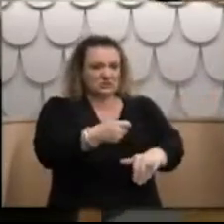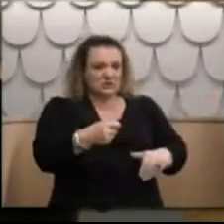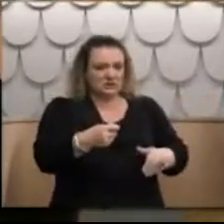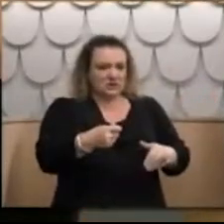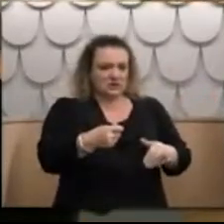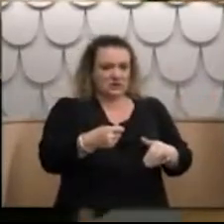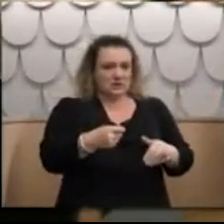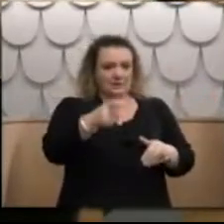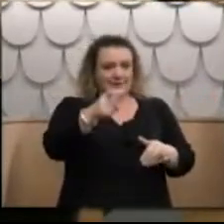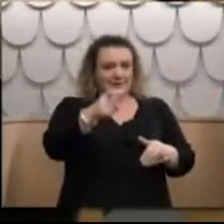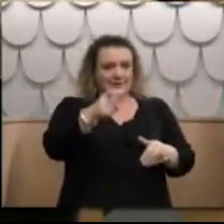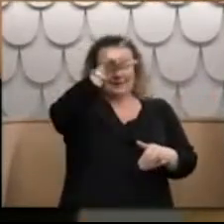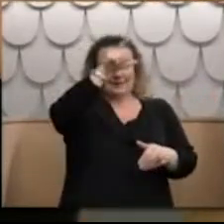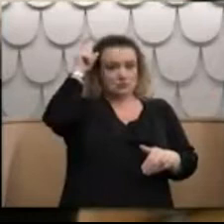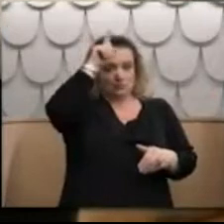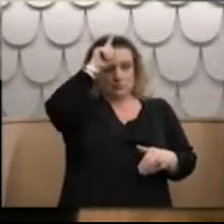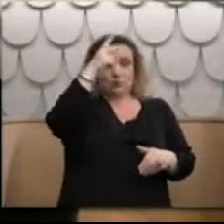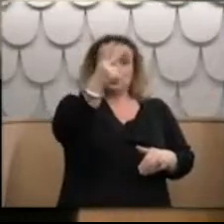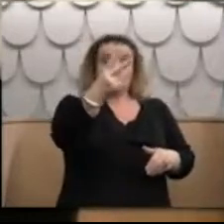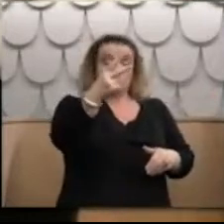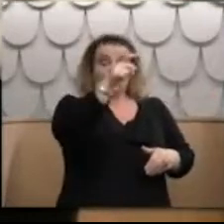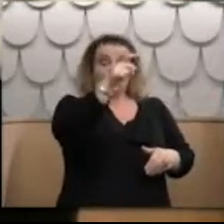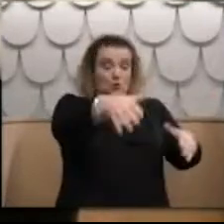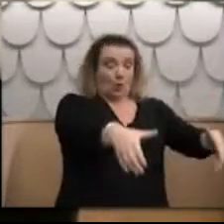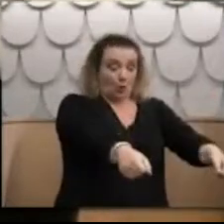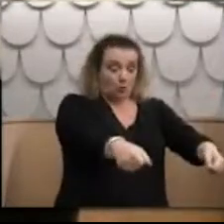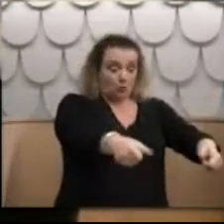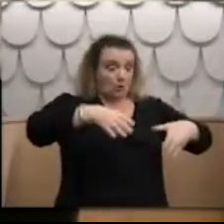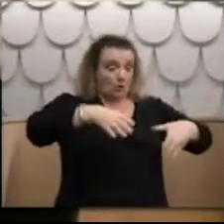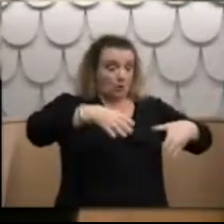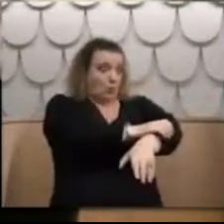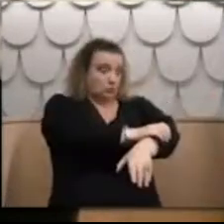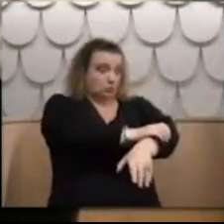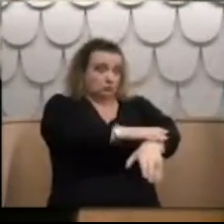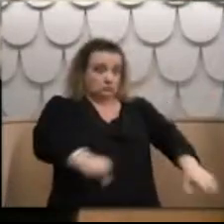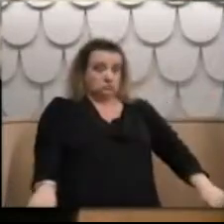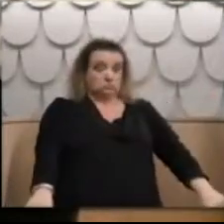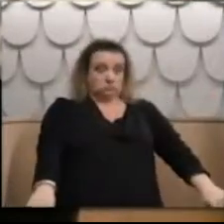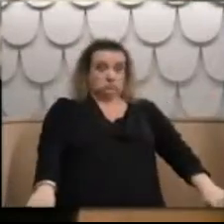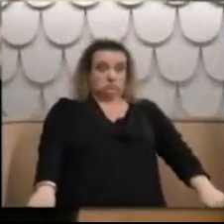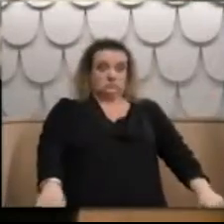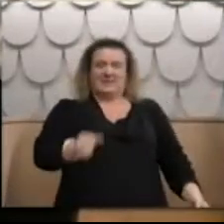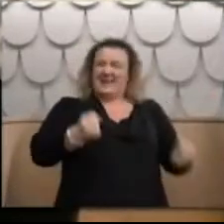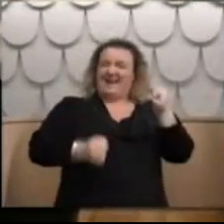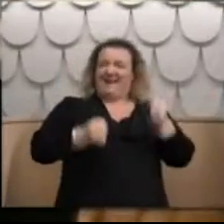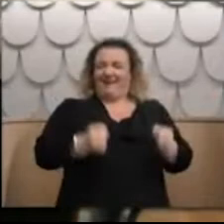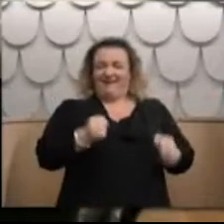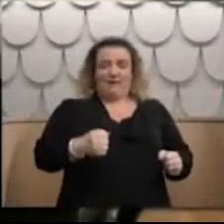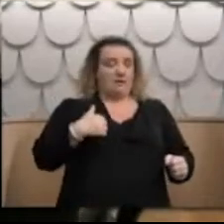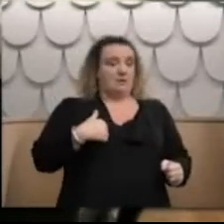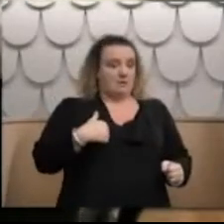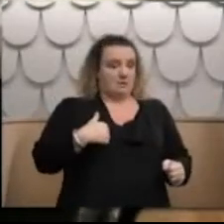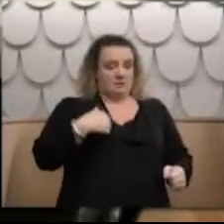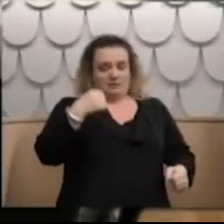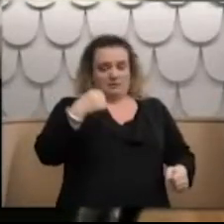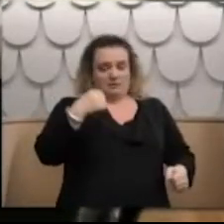was, and two other nurses that were holding me down, and all I was throwing was just throwing tantrums. That's all I